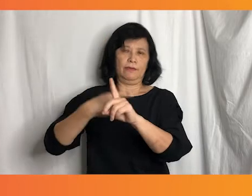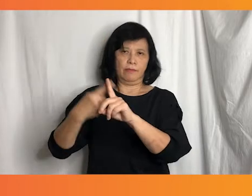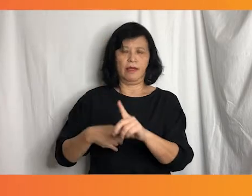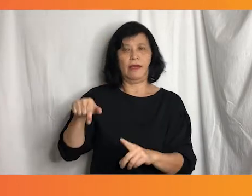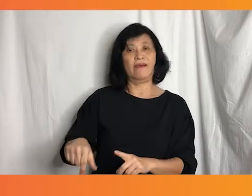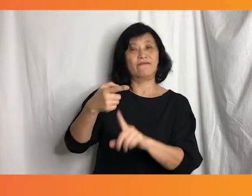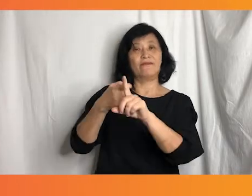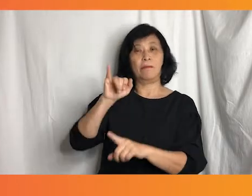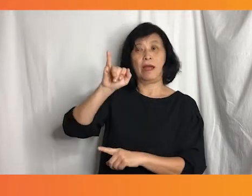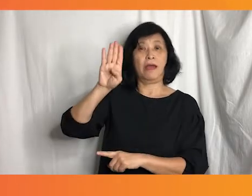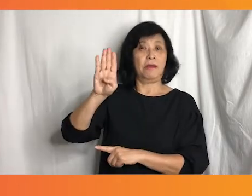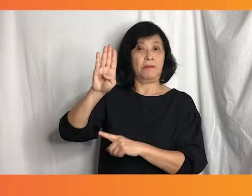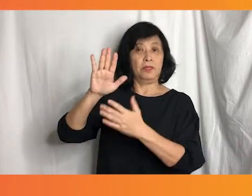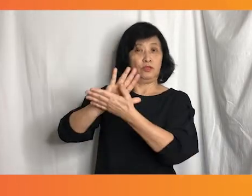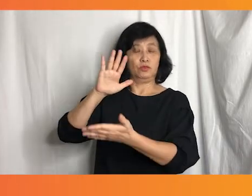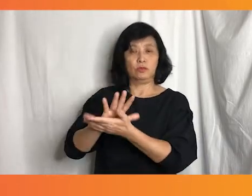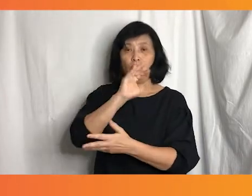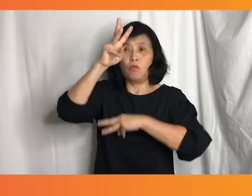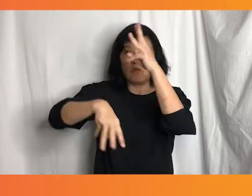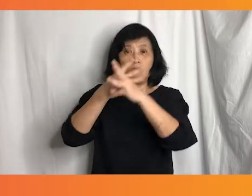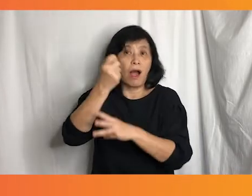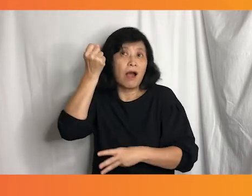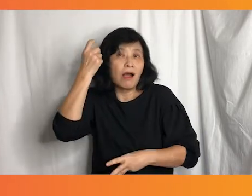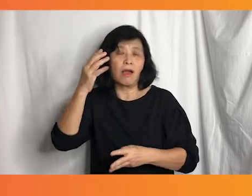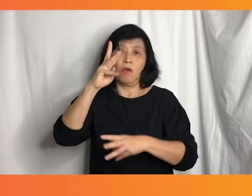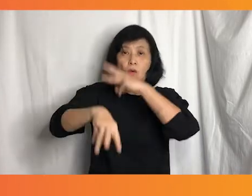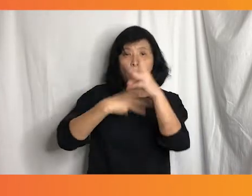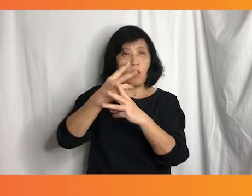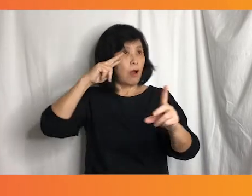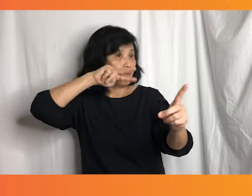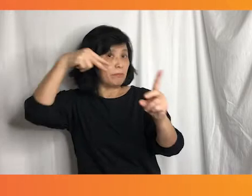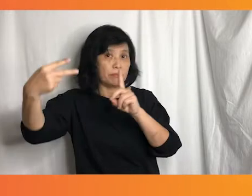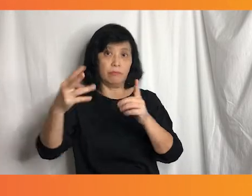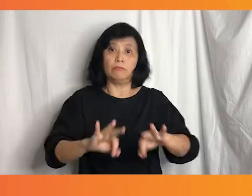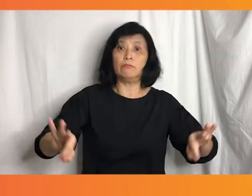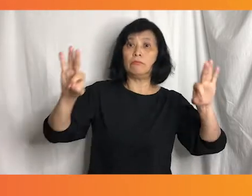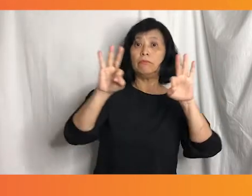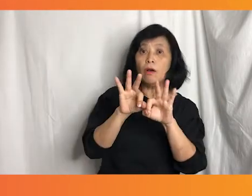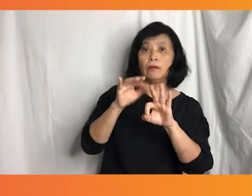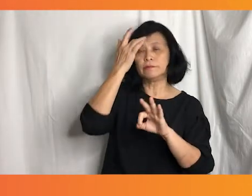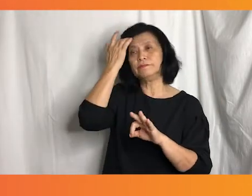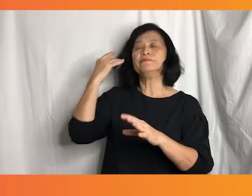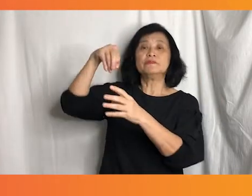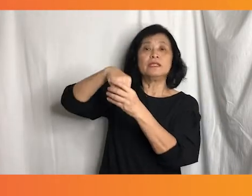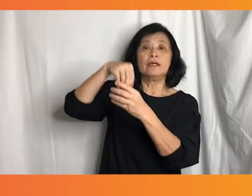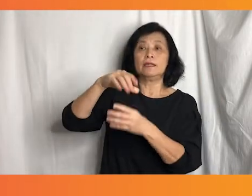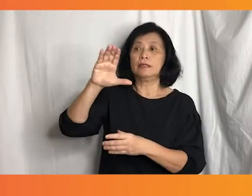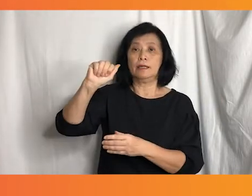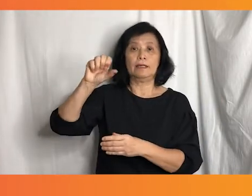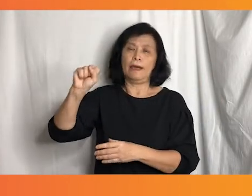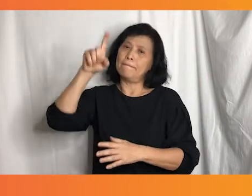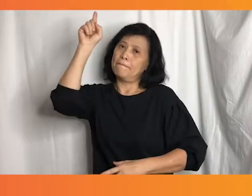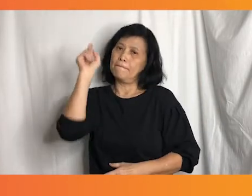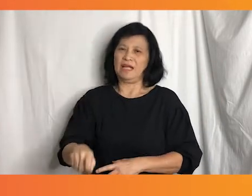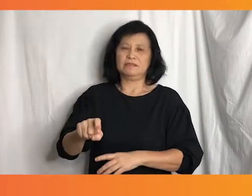being an IB school where our world values and our world understanding and perspective is important, within the CAS